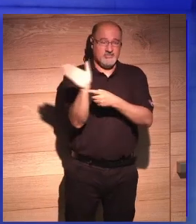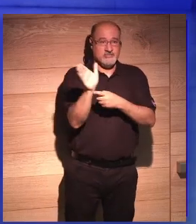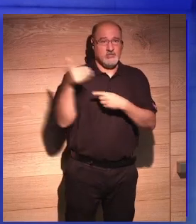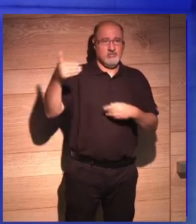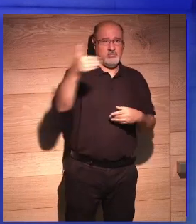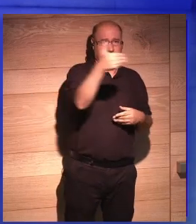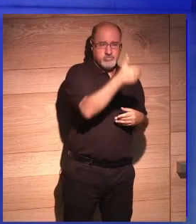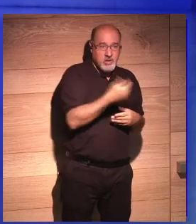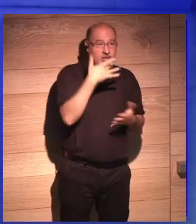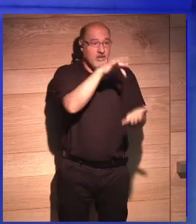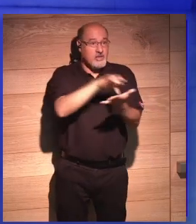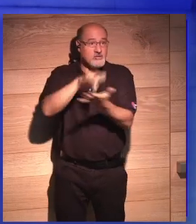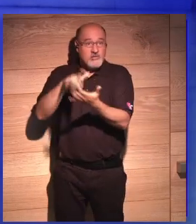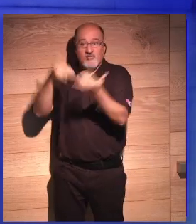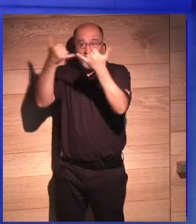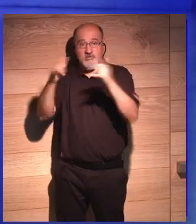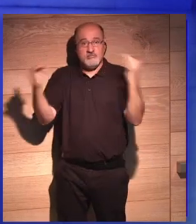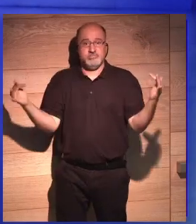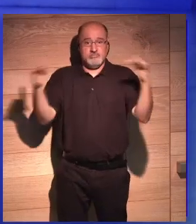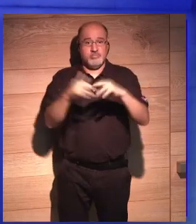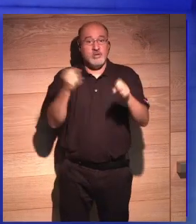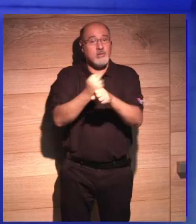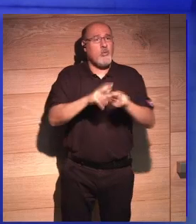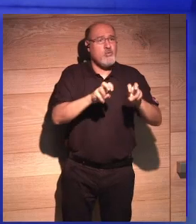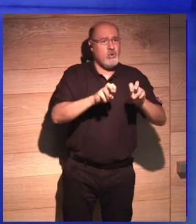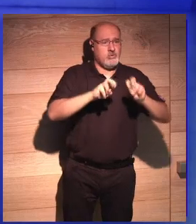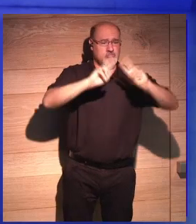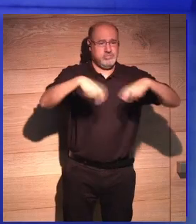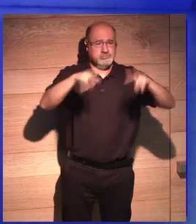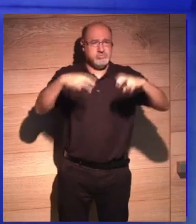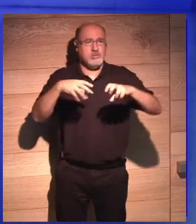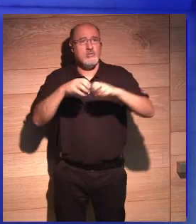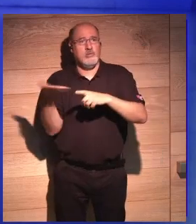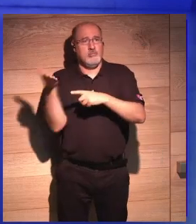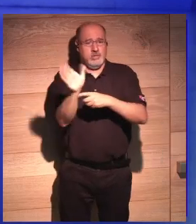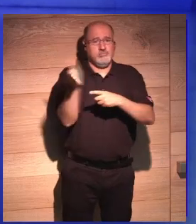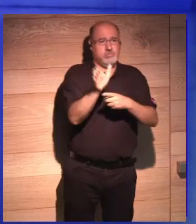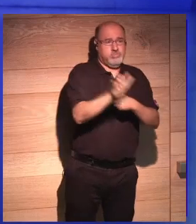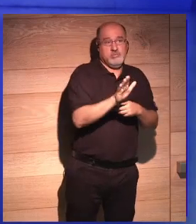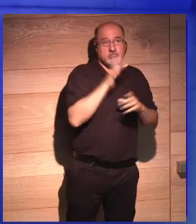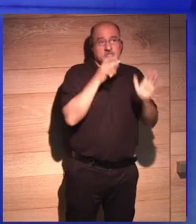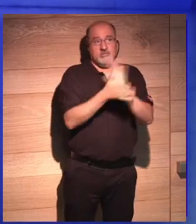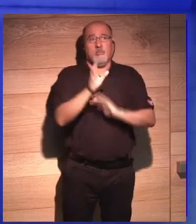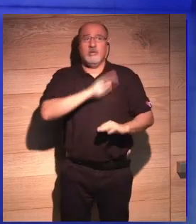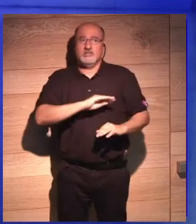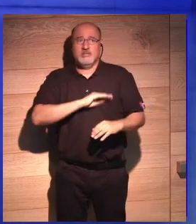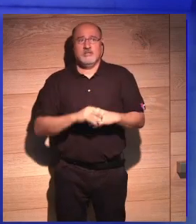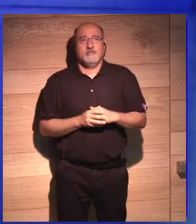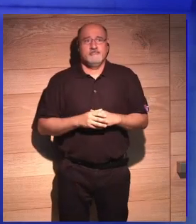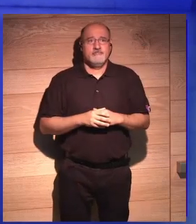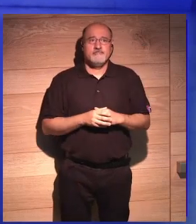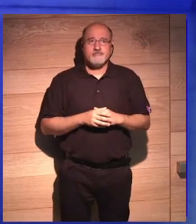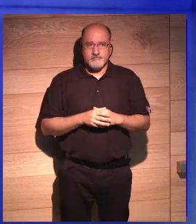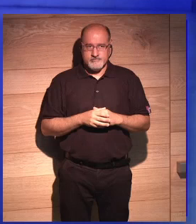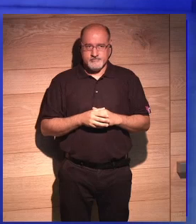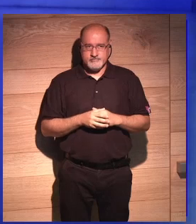Each job is different. I talk about this a lot in terms of the age that we're in.